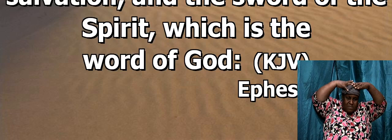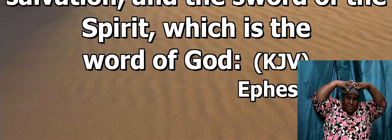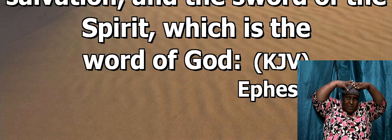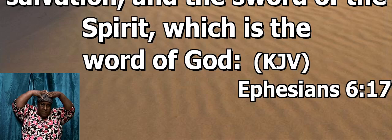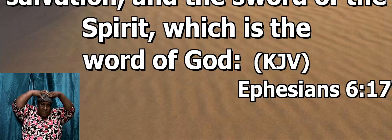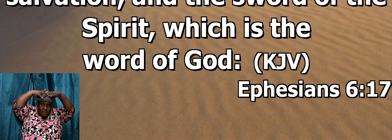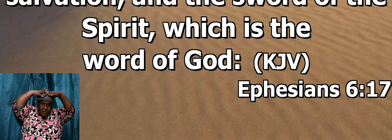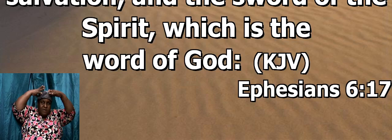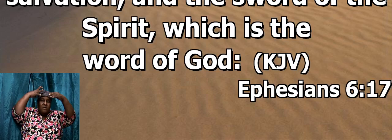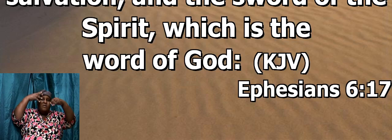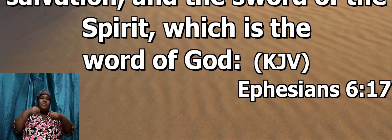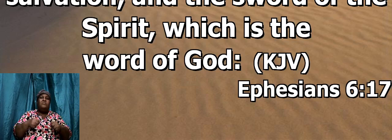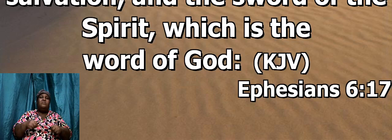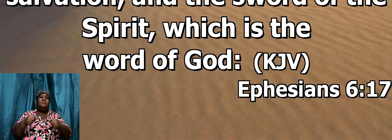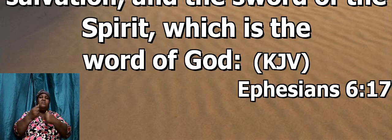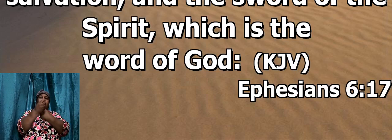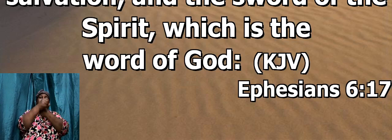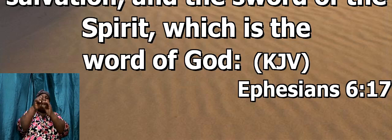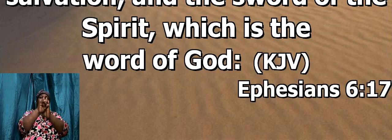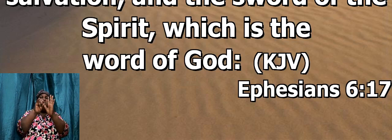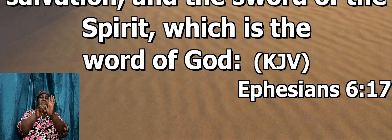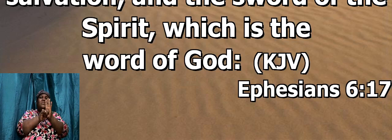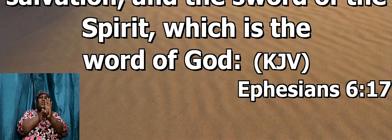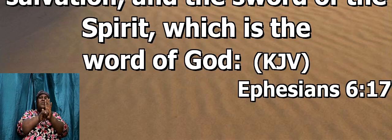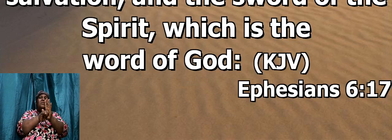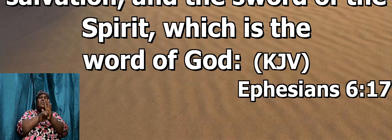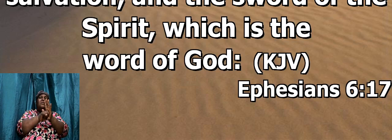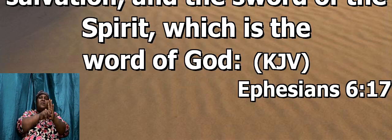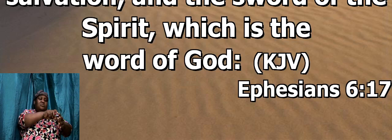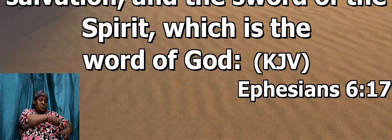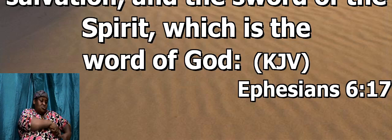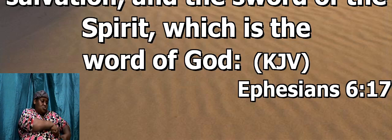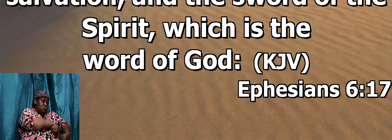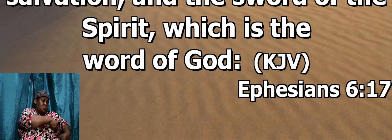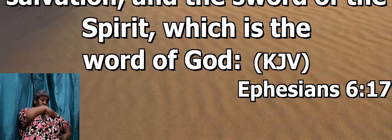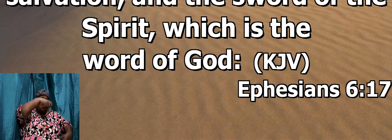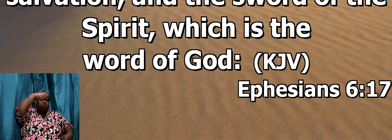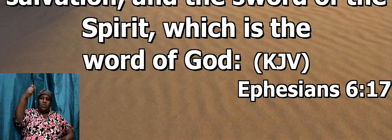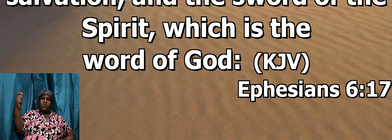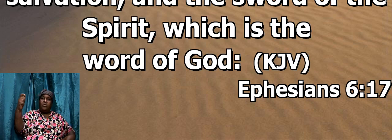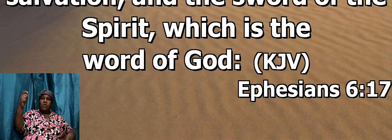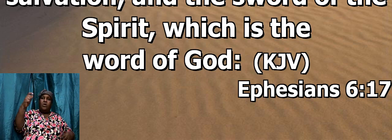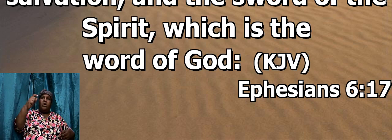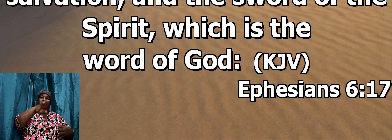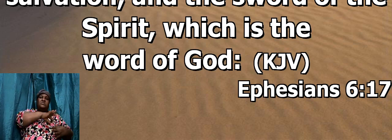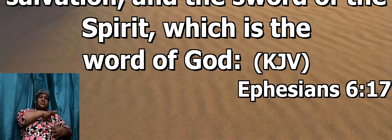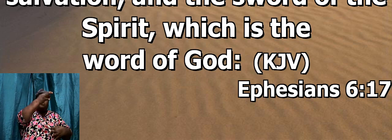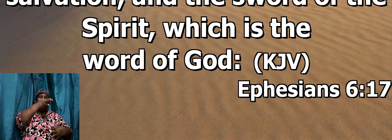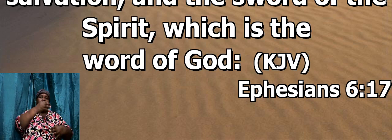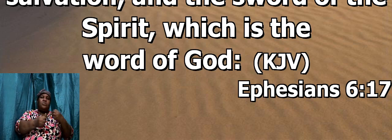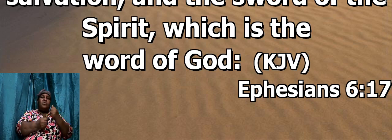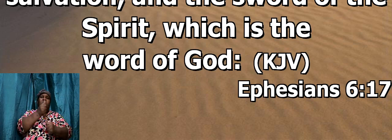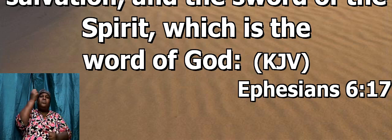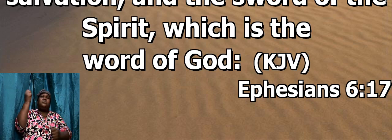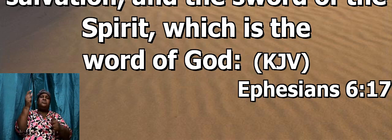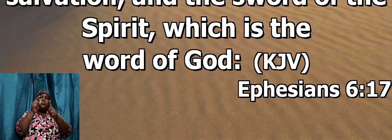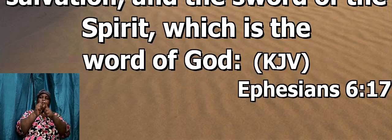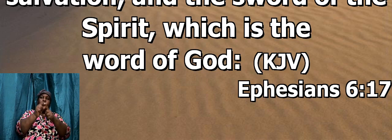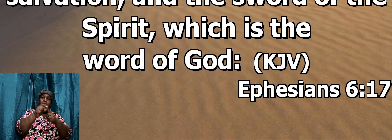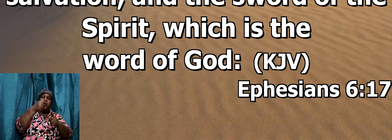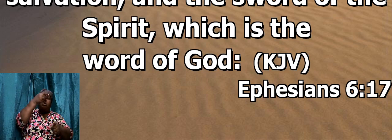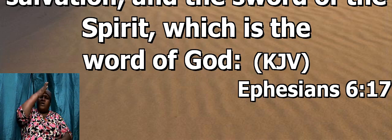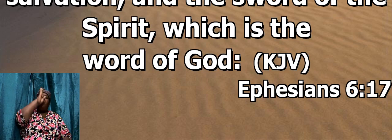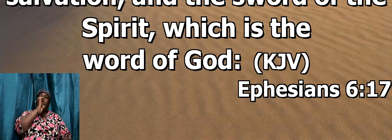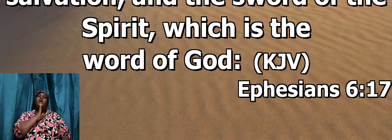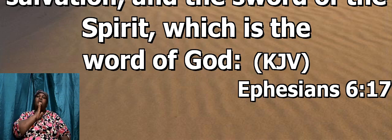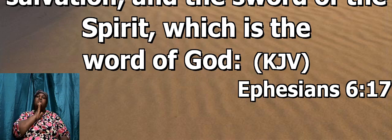and the sword of the spirit which is the word of